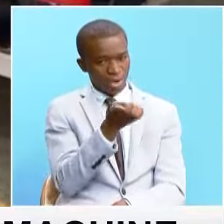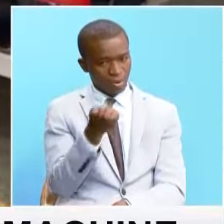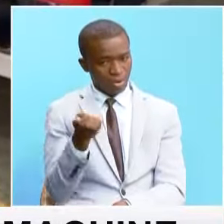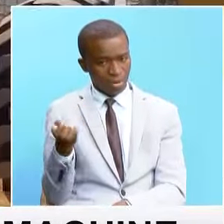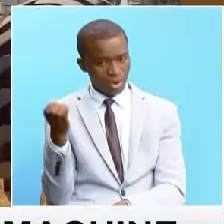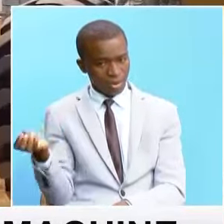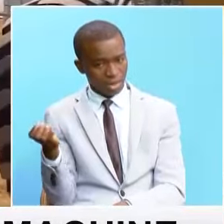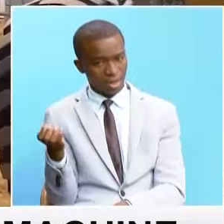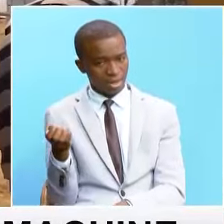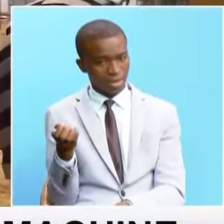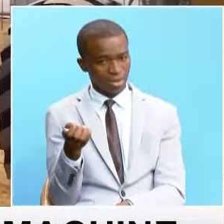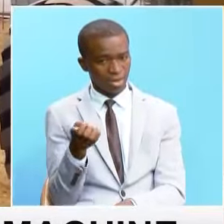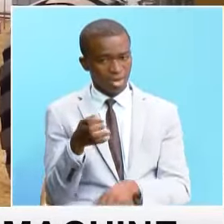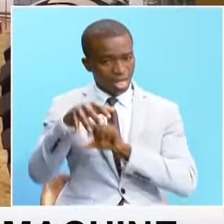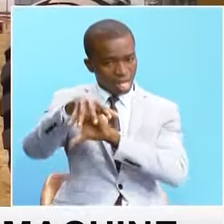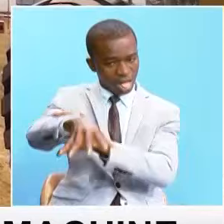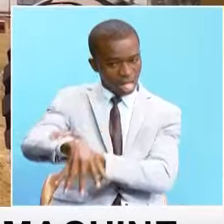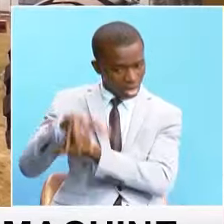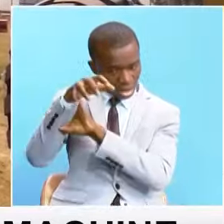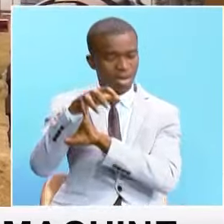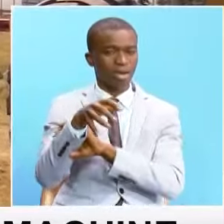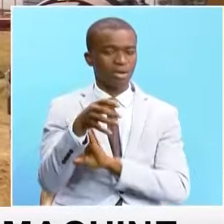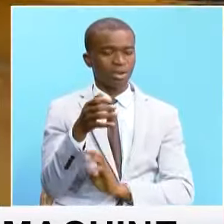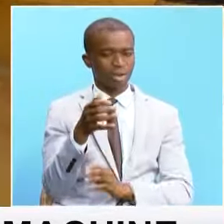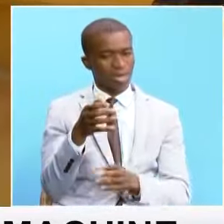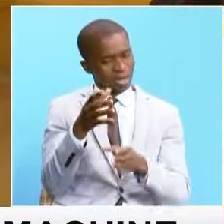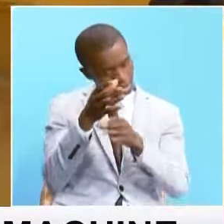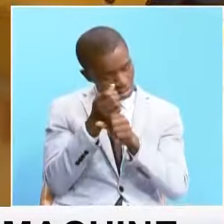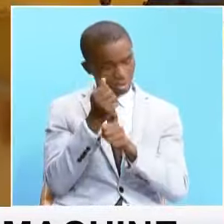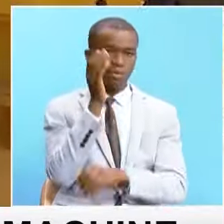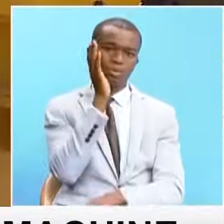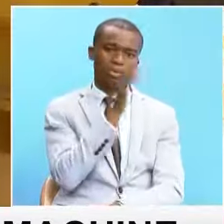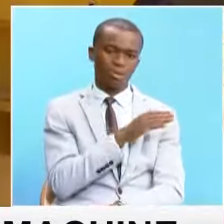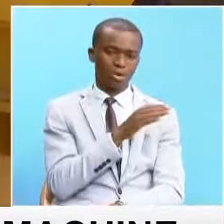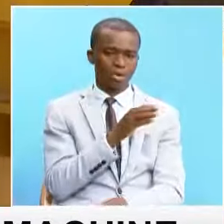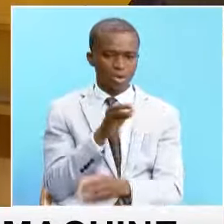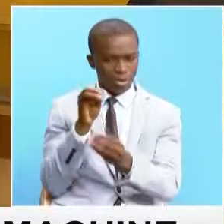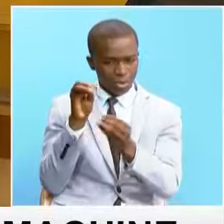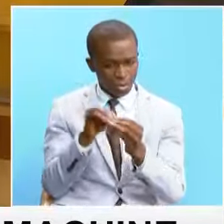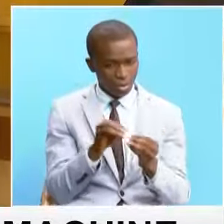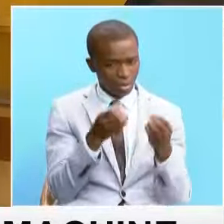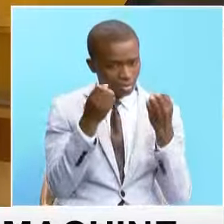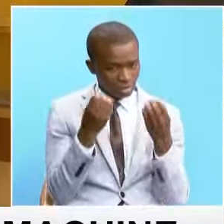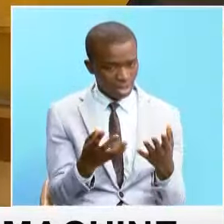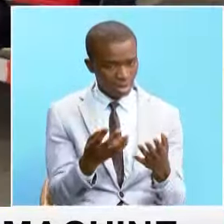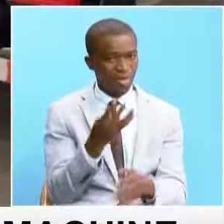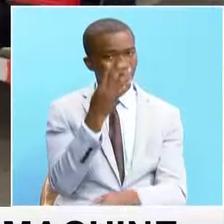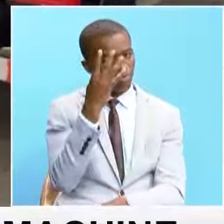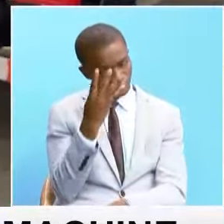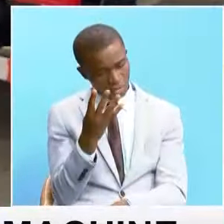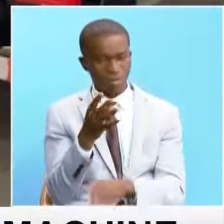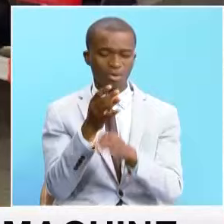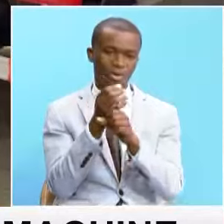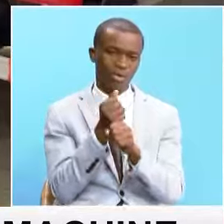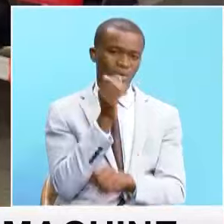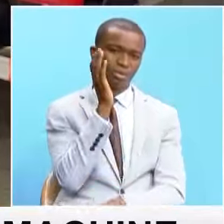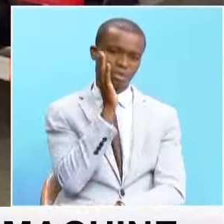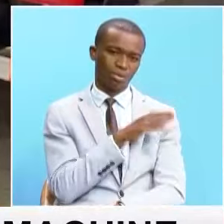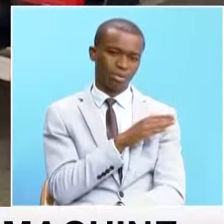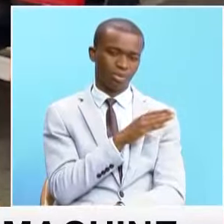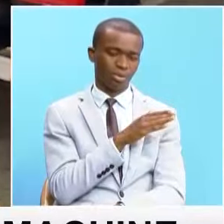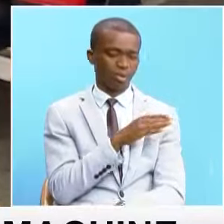water bowser as well as a backhoe loader. So altogether, 4 pieces of equipment have come in. The local authority is